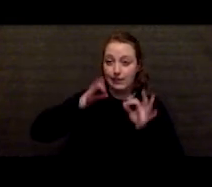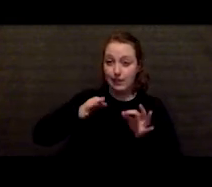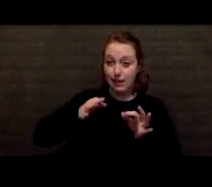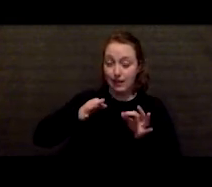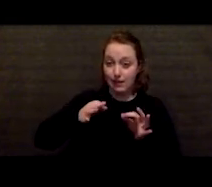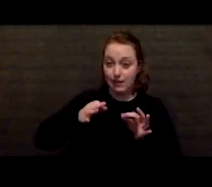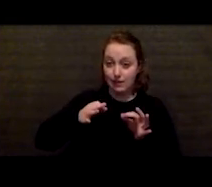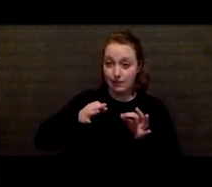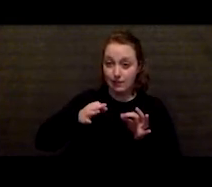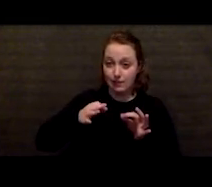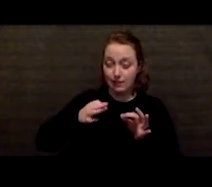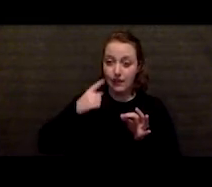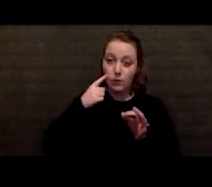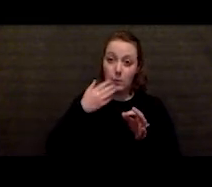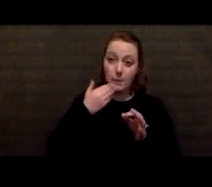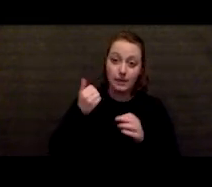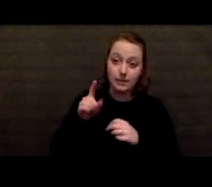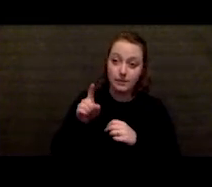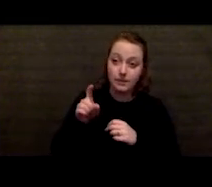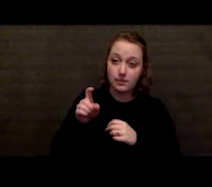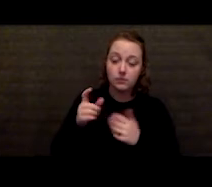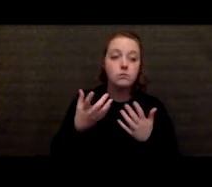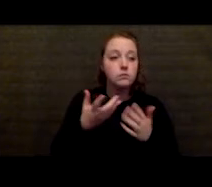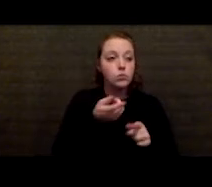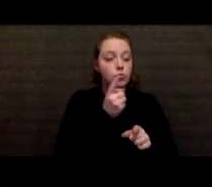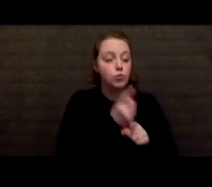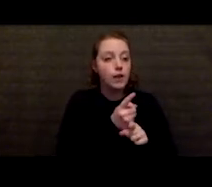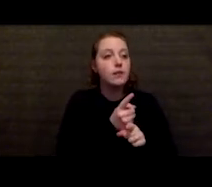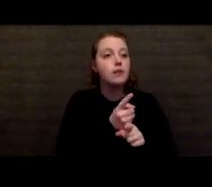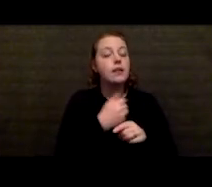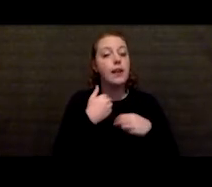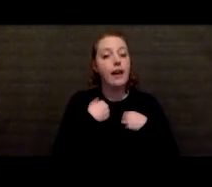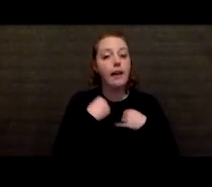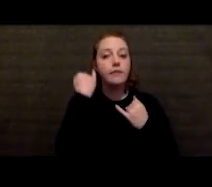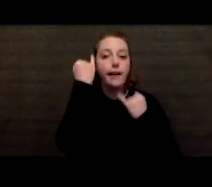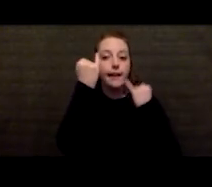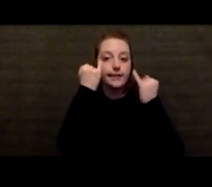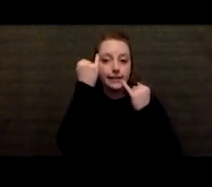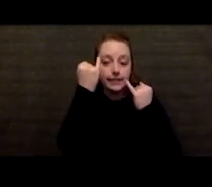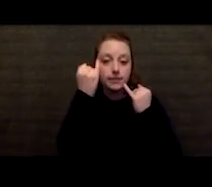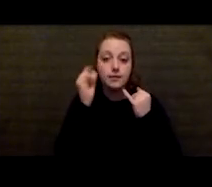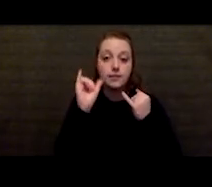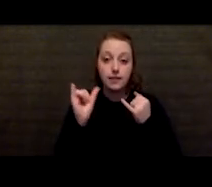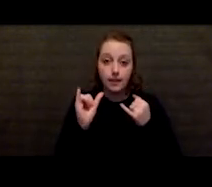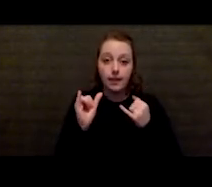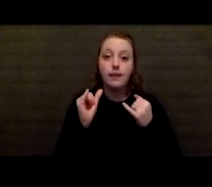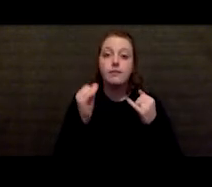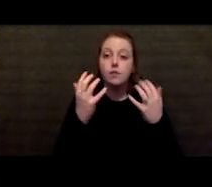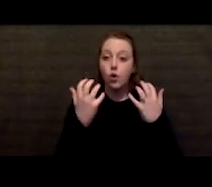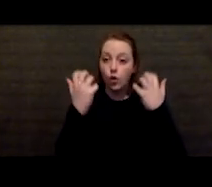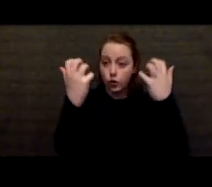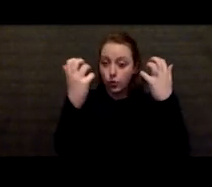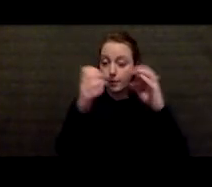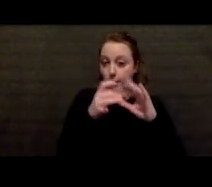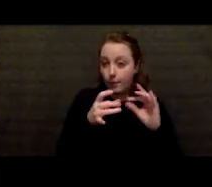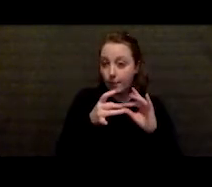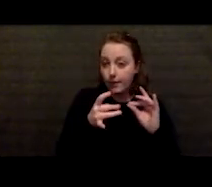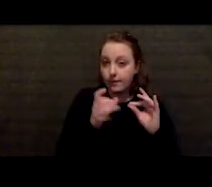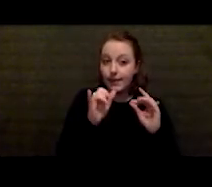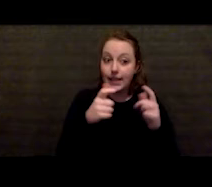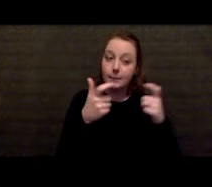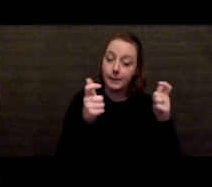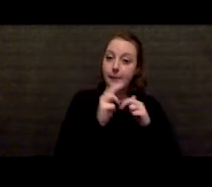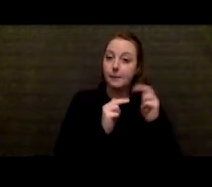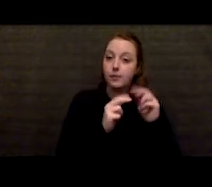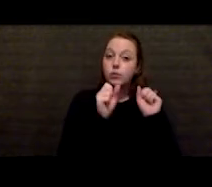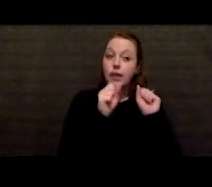and what would work yet. Yeah, they have ideas of what spaces could be maintained, i.e. like the auditorium comment. So that's a big building that